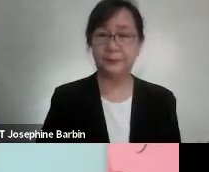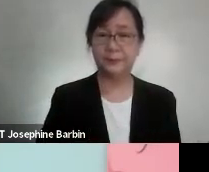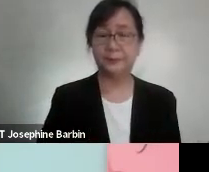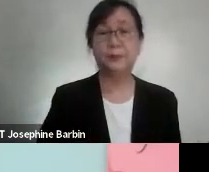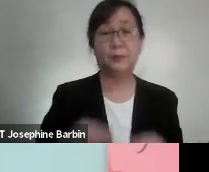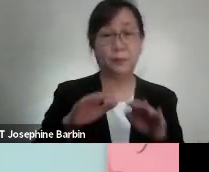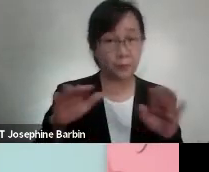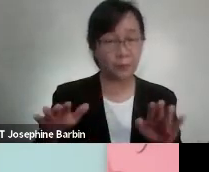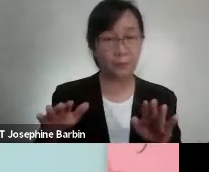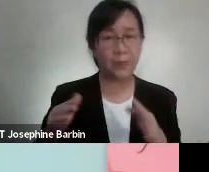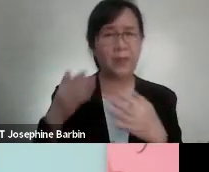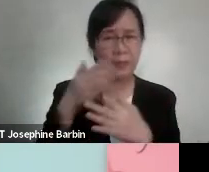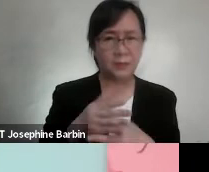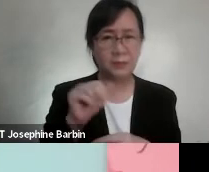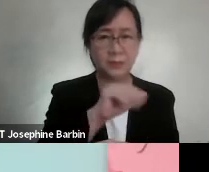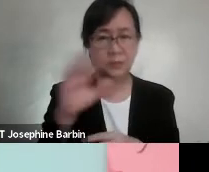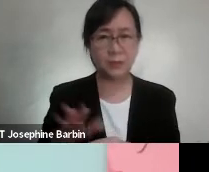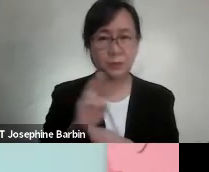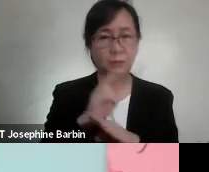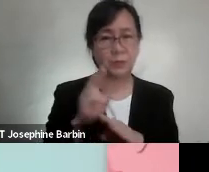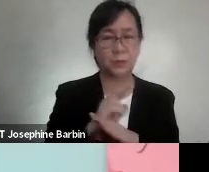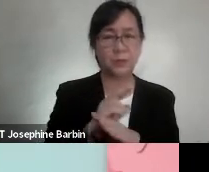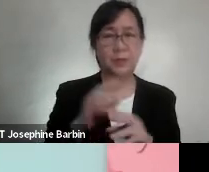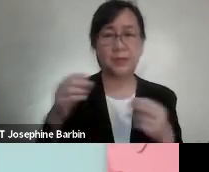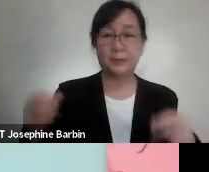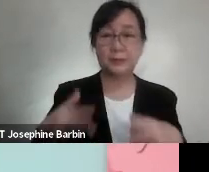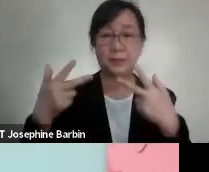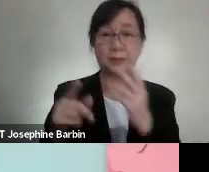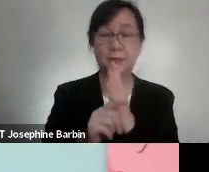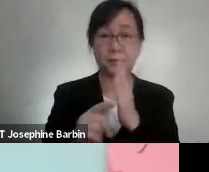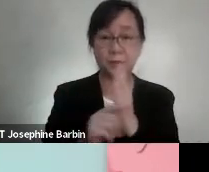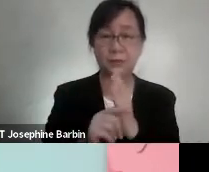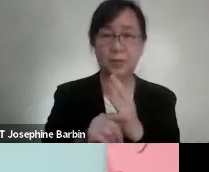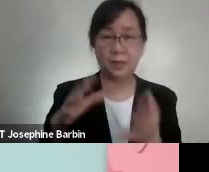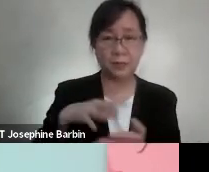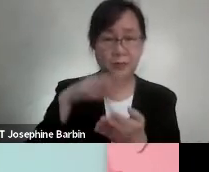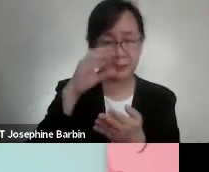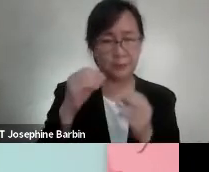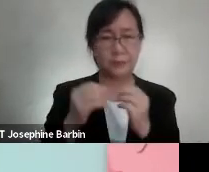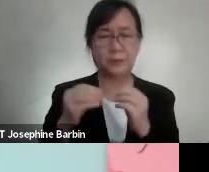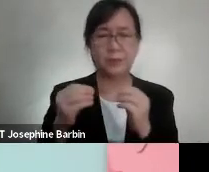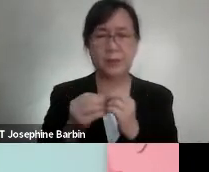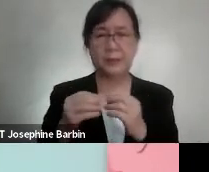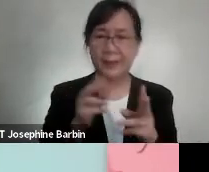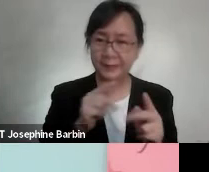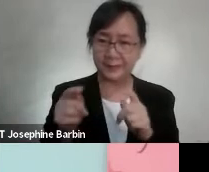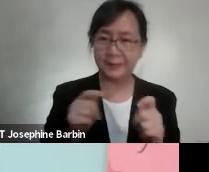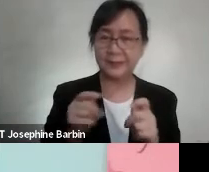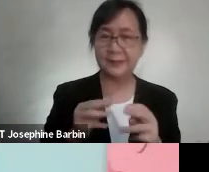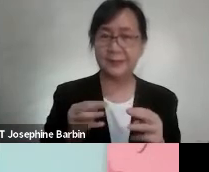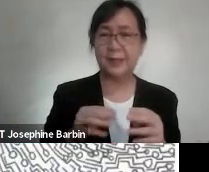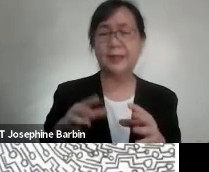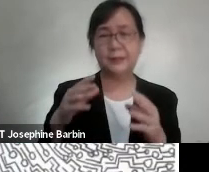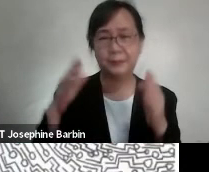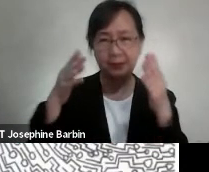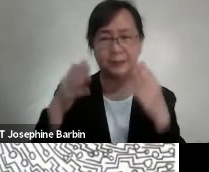Children across Asia are also using digital technologies to learn about, maintain, and manage their health. They particularly value